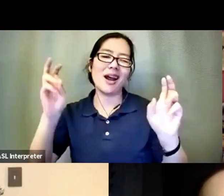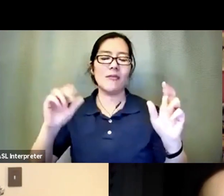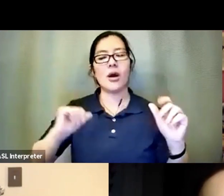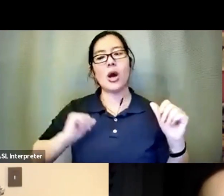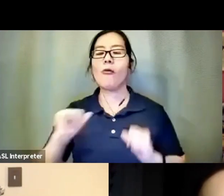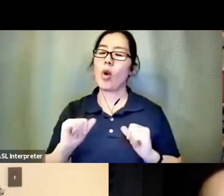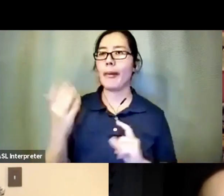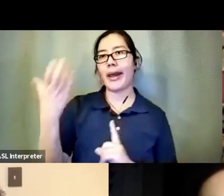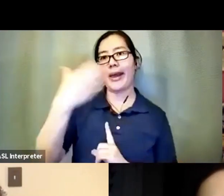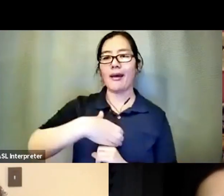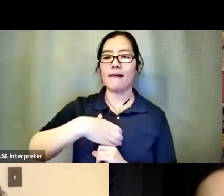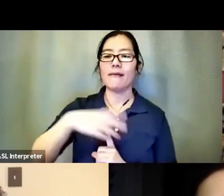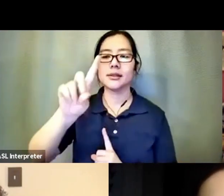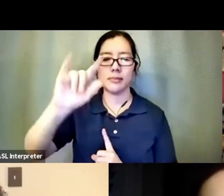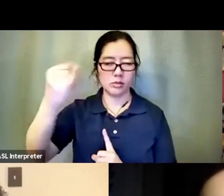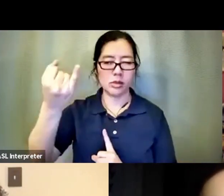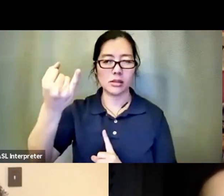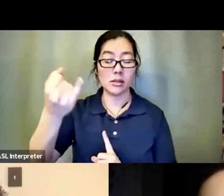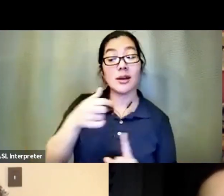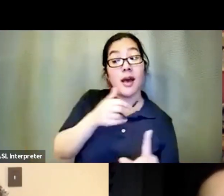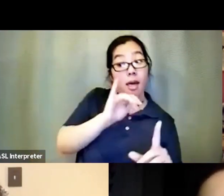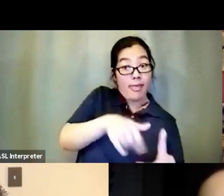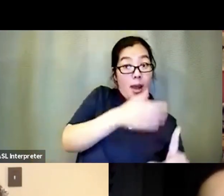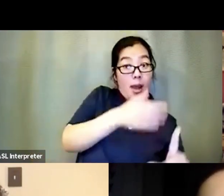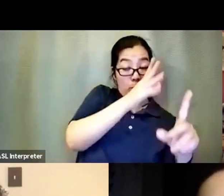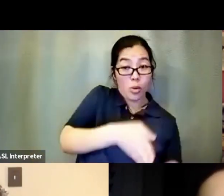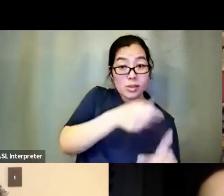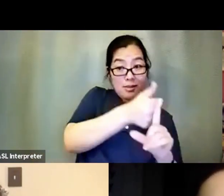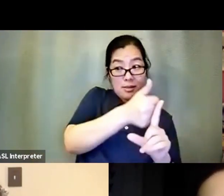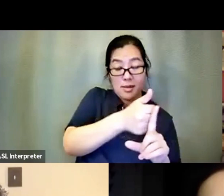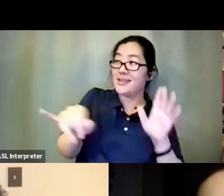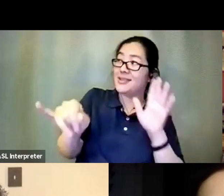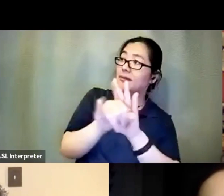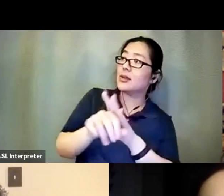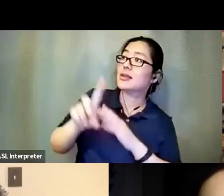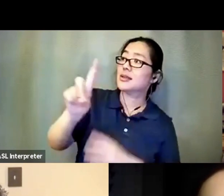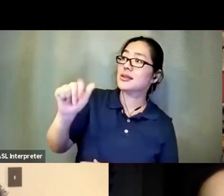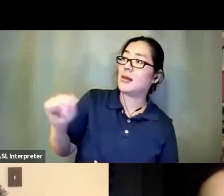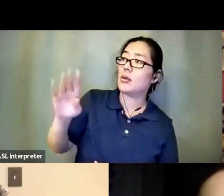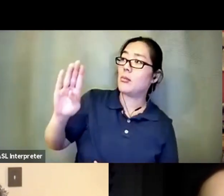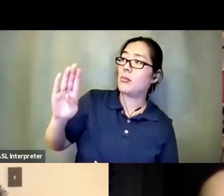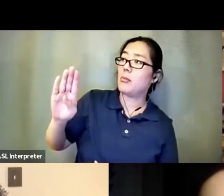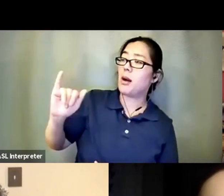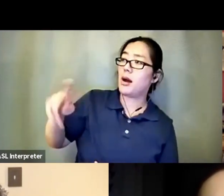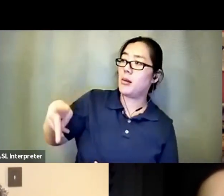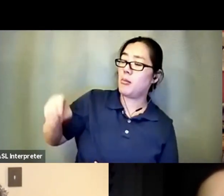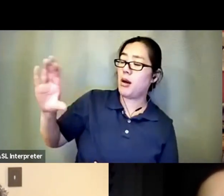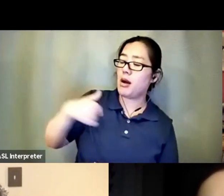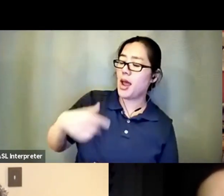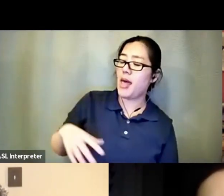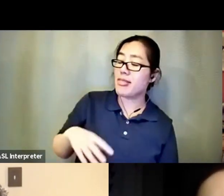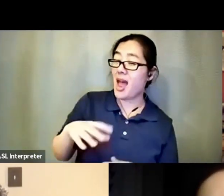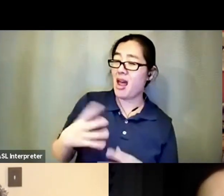justice. This comes from a person who identifies as a disabled BIPOC, and the co-opting infuriates them, but